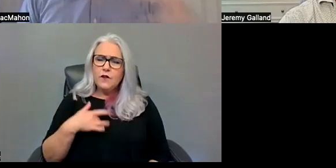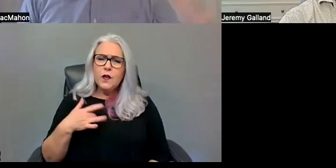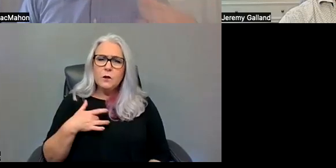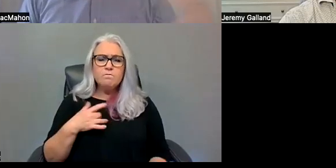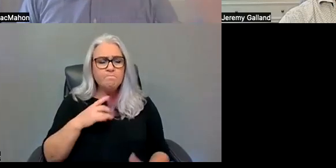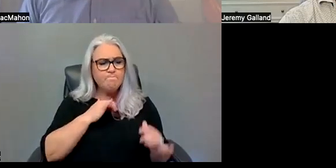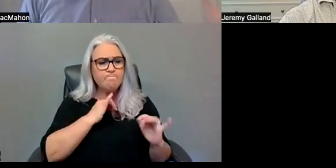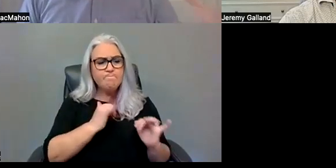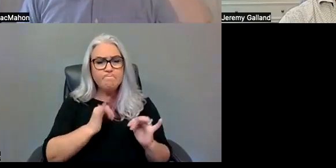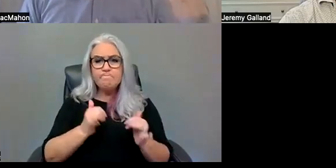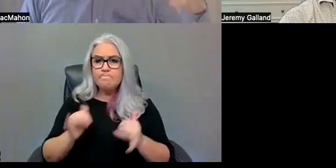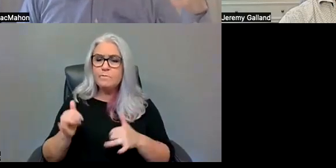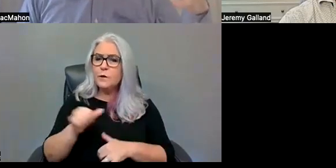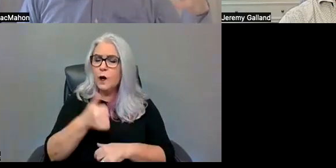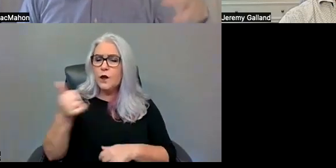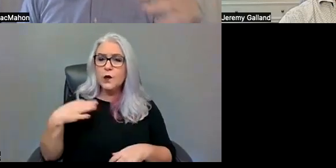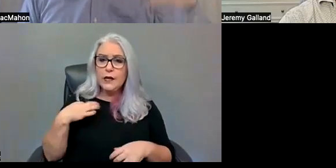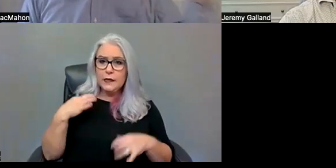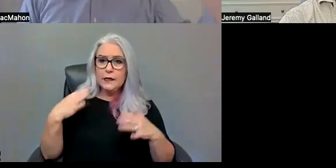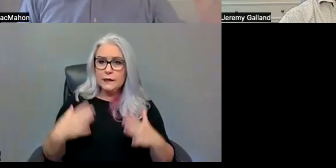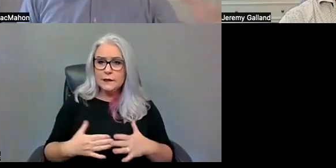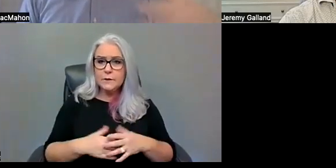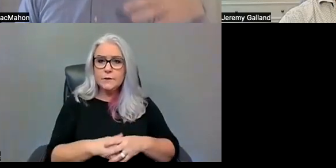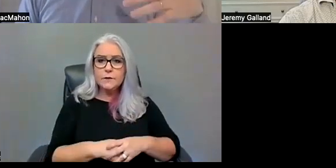said. The recent